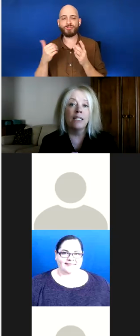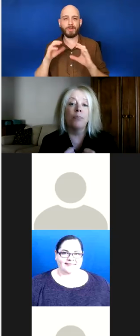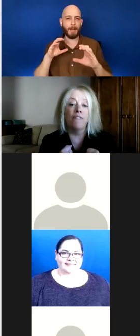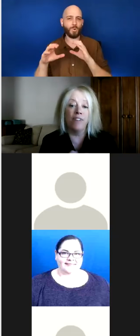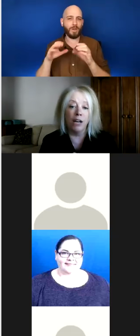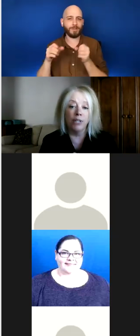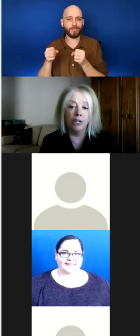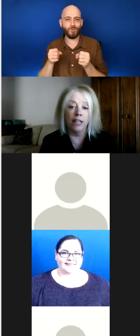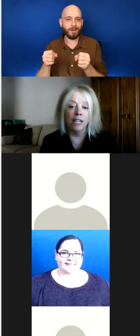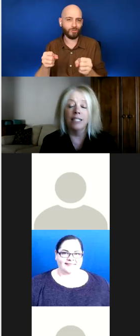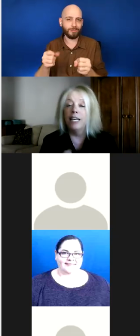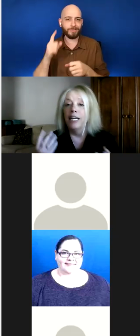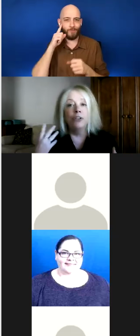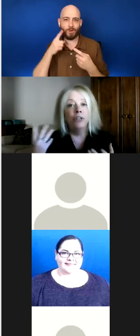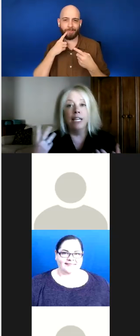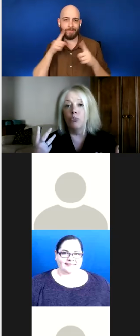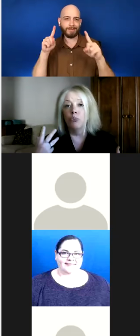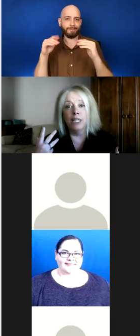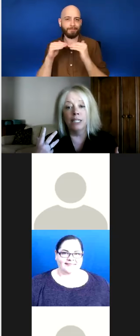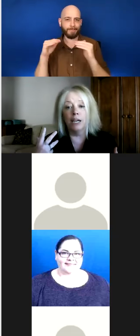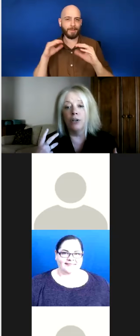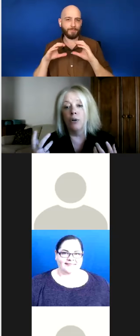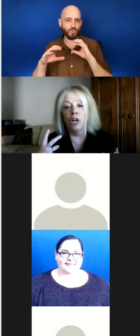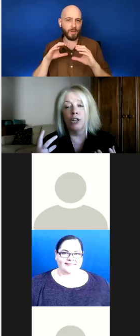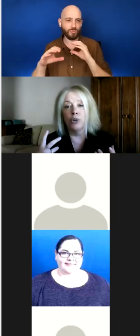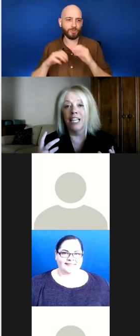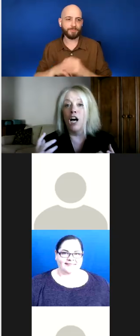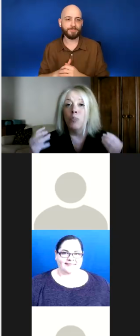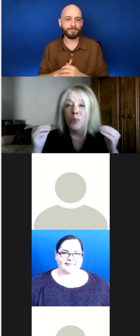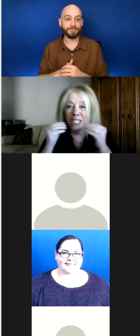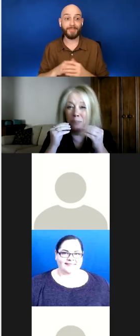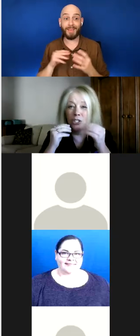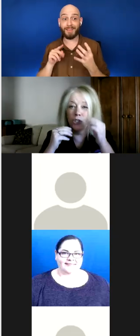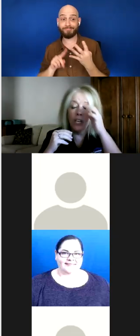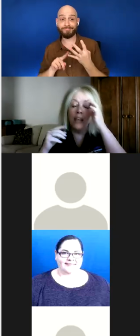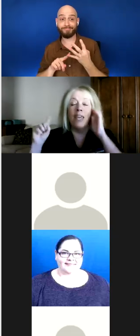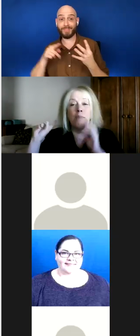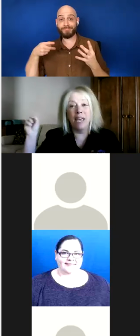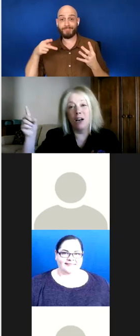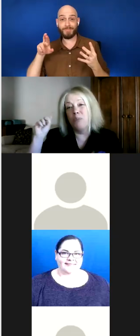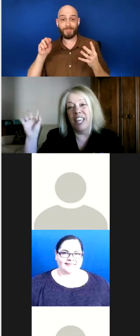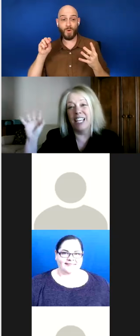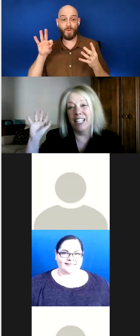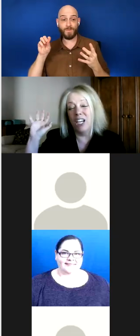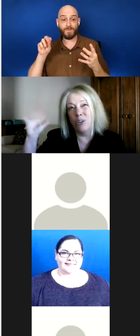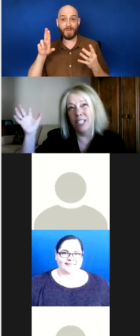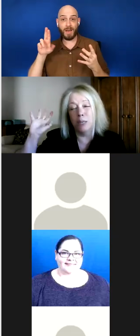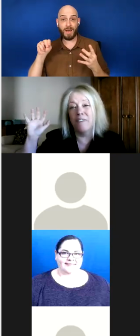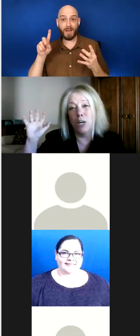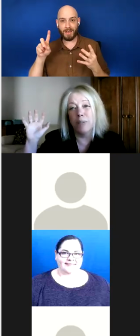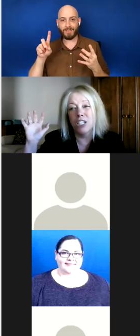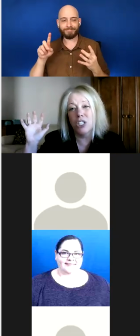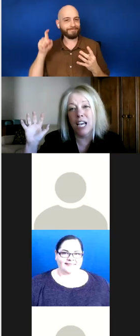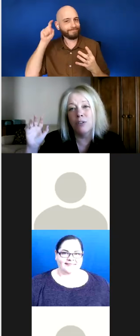someone has a profound hearing loss, hearing aids really are no longer going to help with speech. They may help with hearing